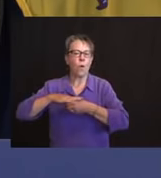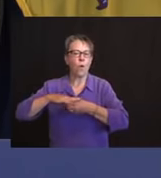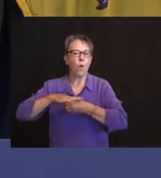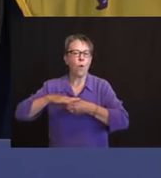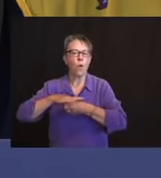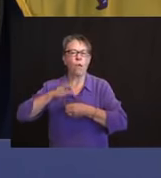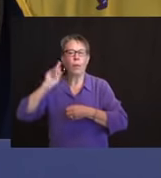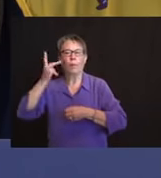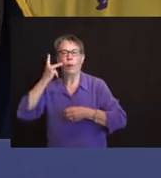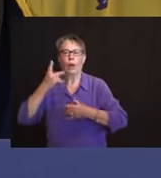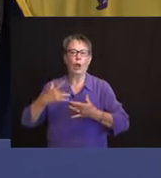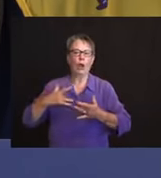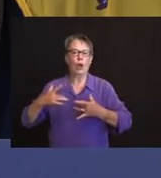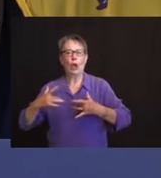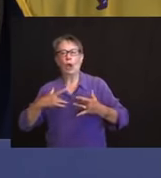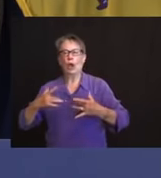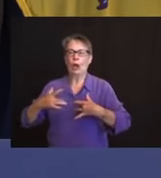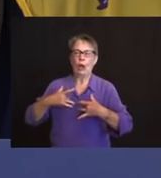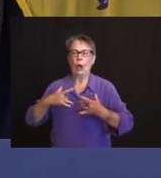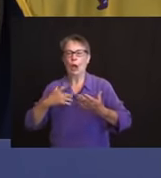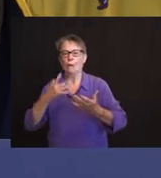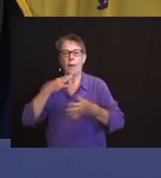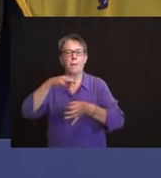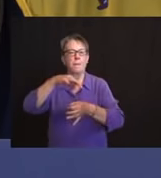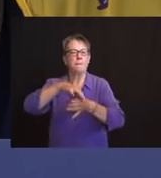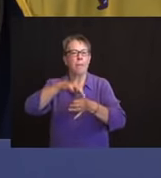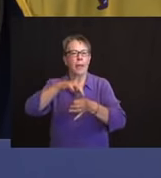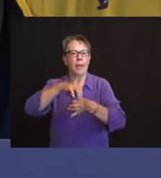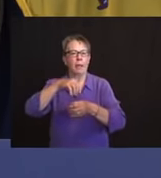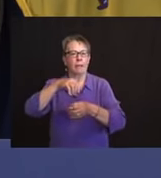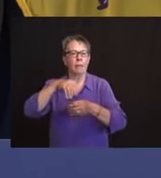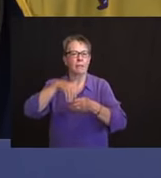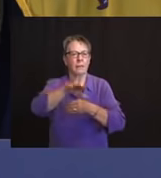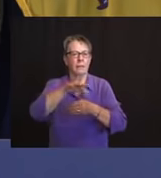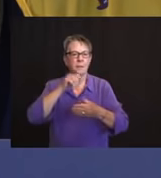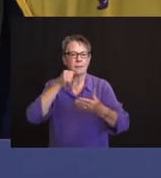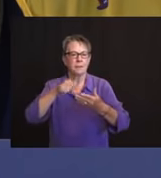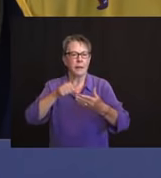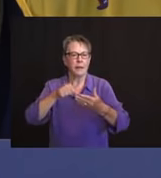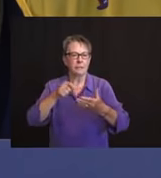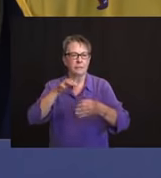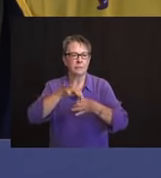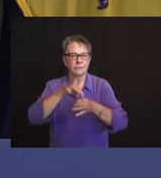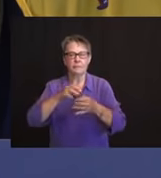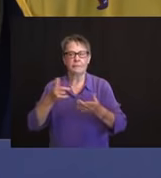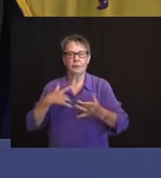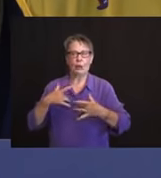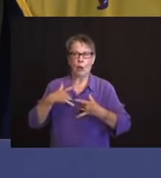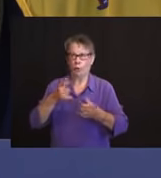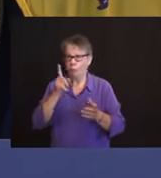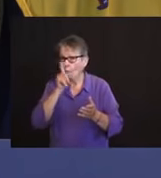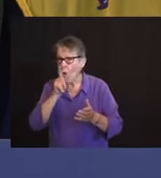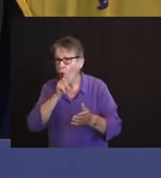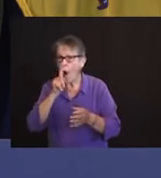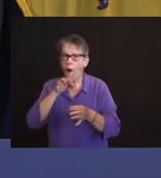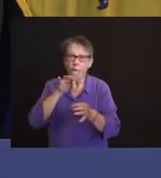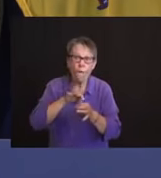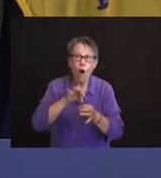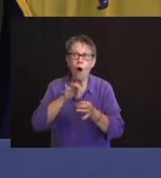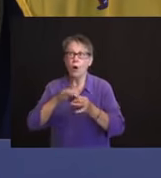the experience is like in terms of the challenges associated with it. And I want to remind everyone of that. This has